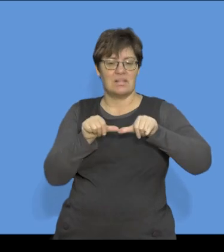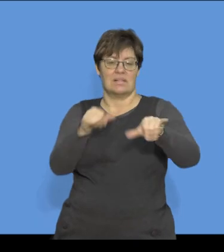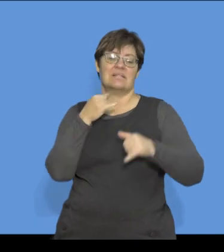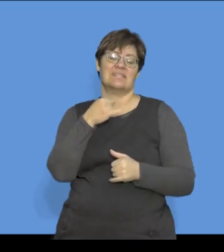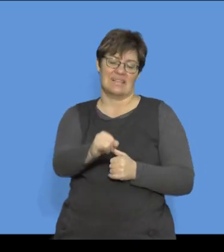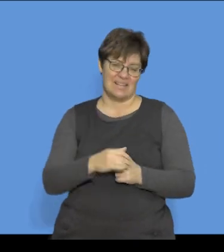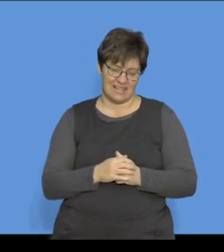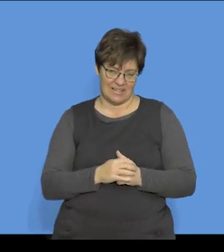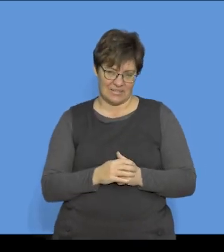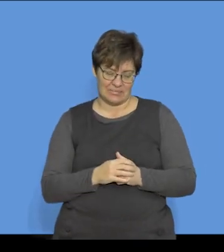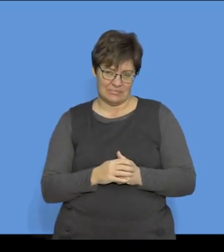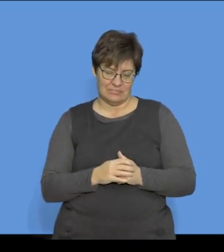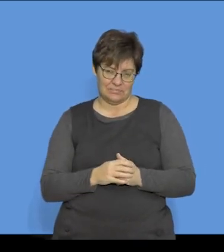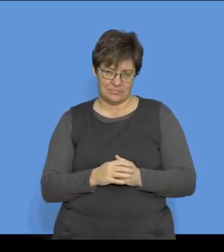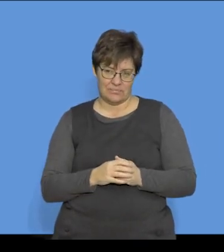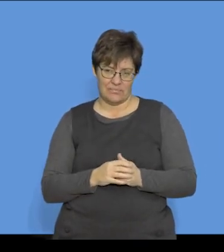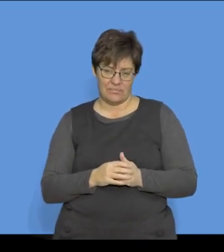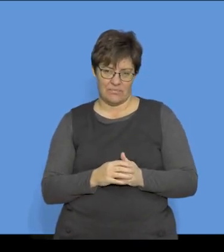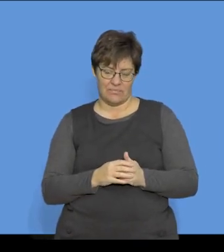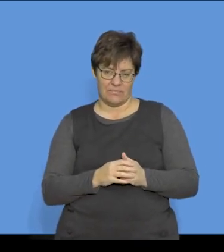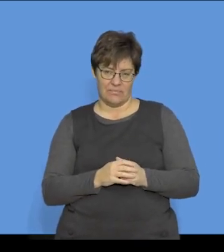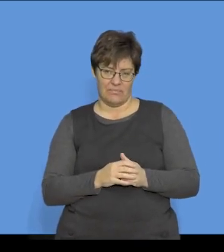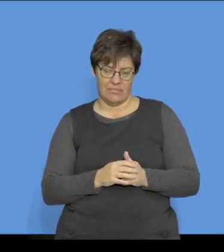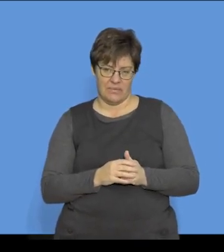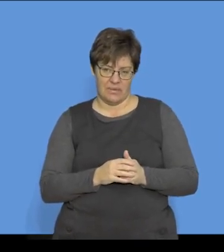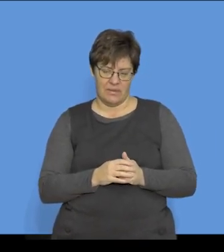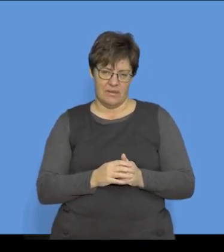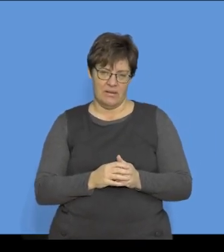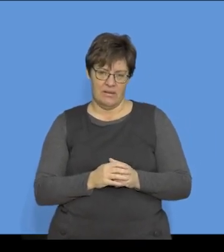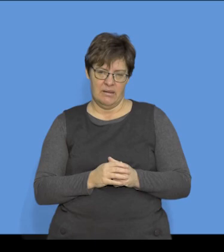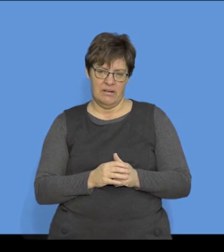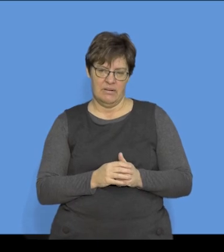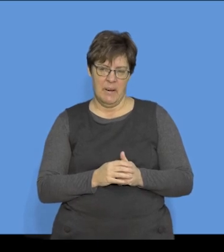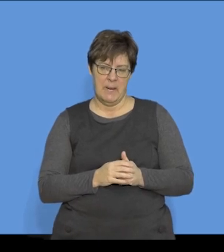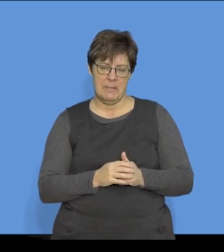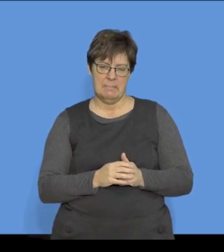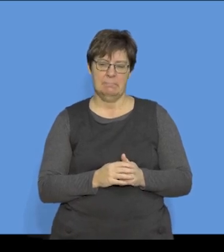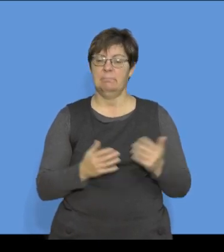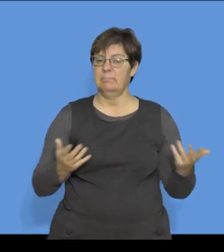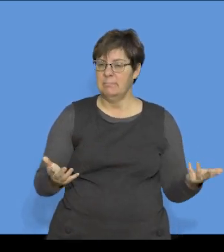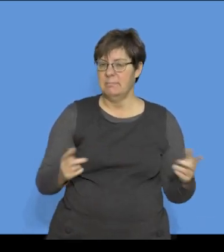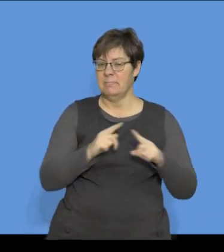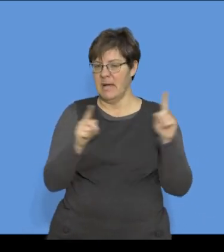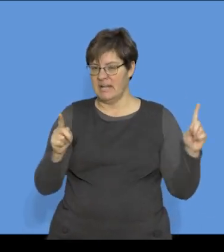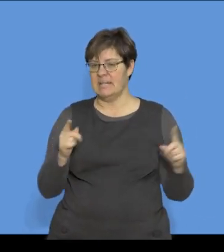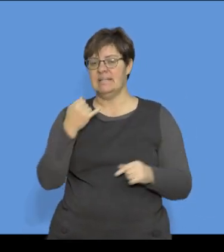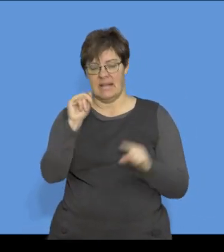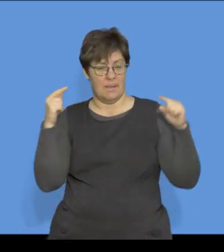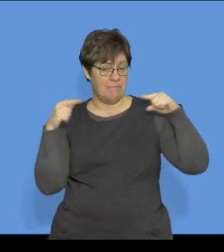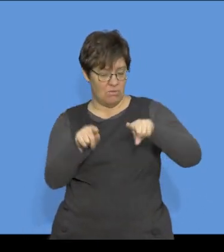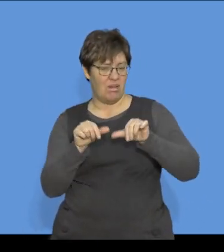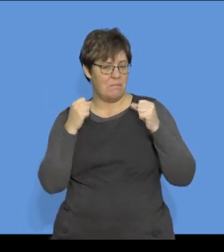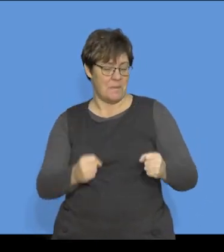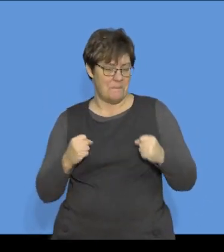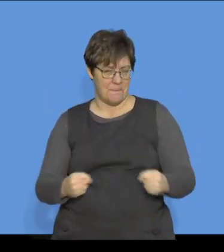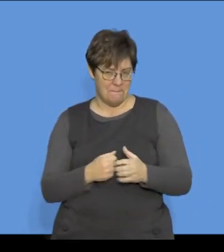the midpoint of BC and the midpoint of AC, but it is still parallel. Even